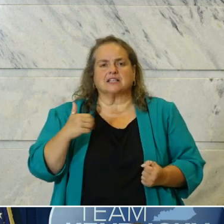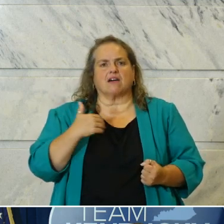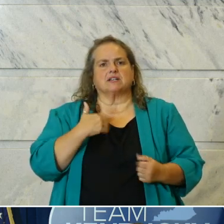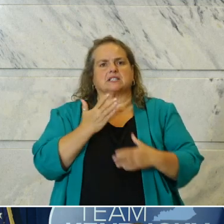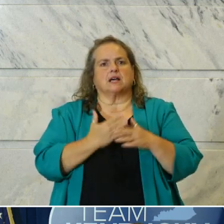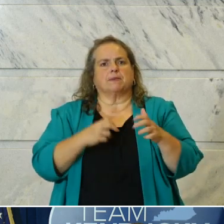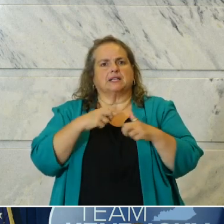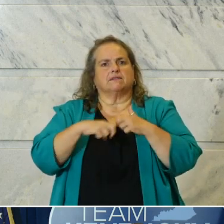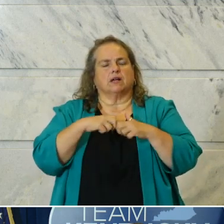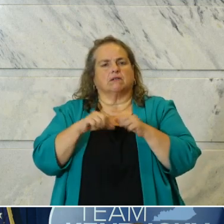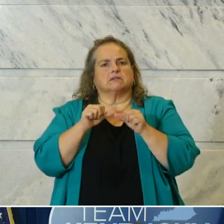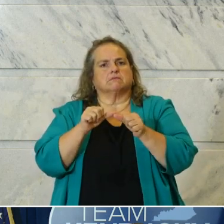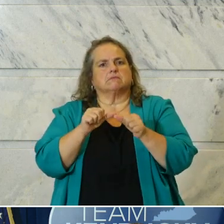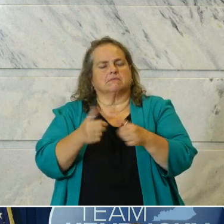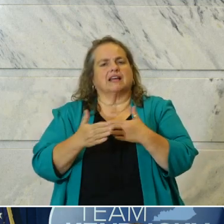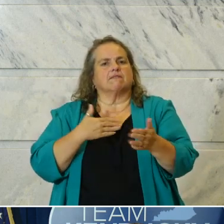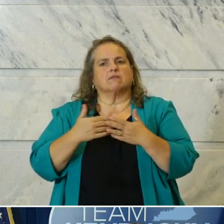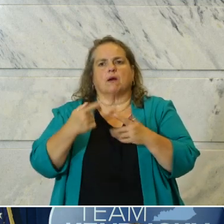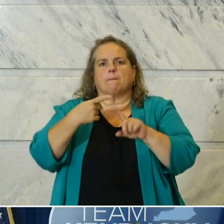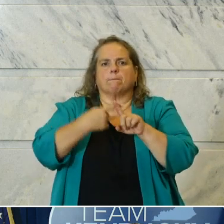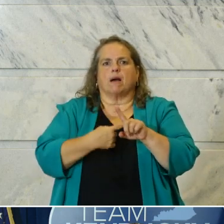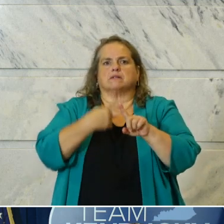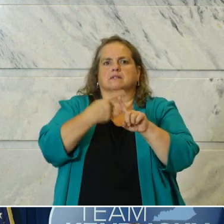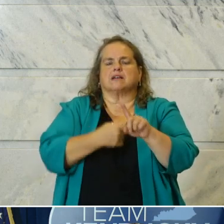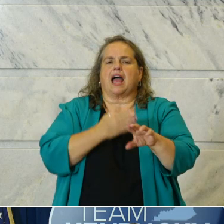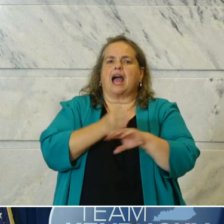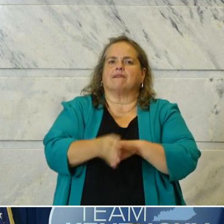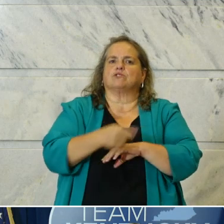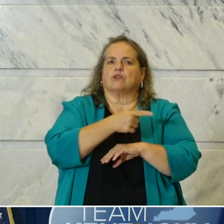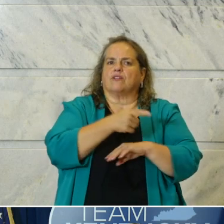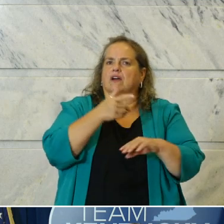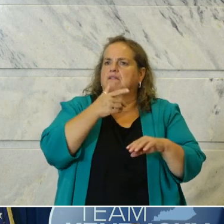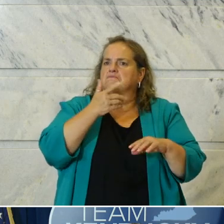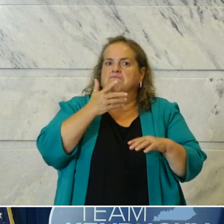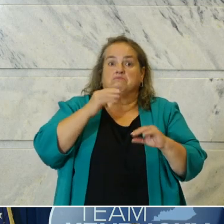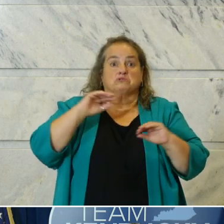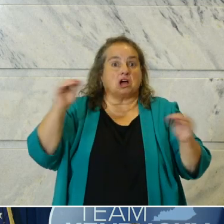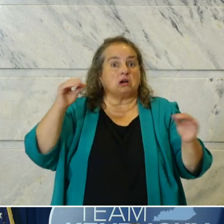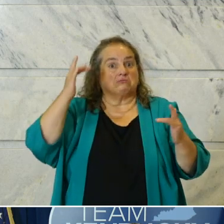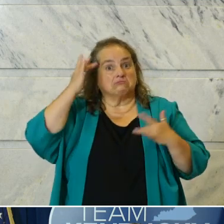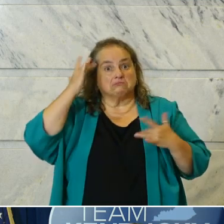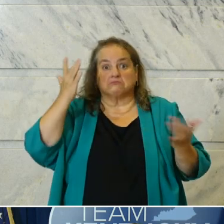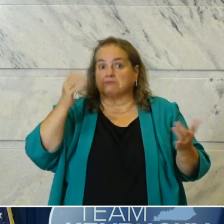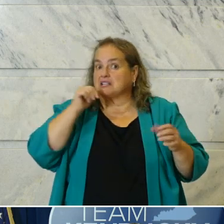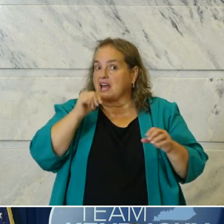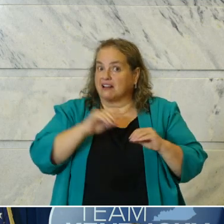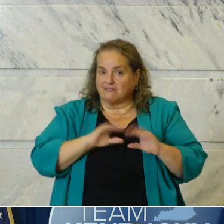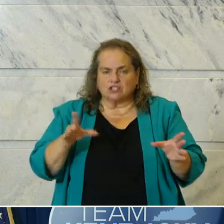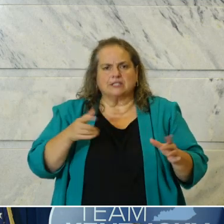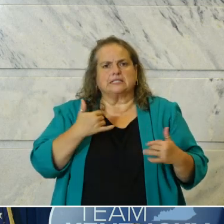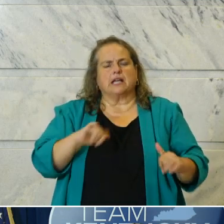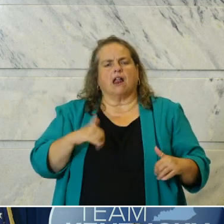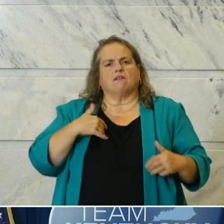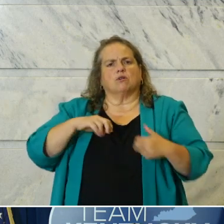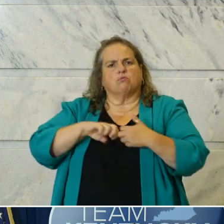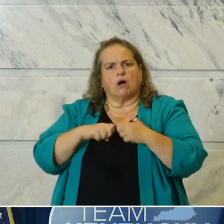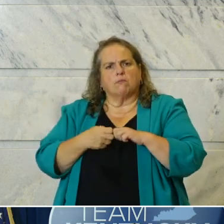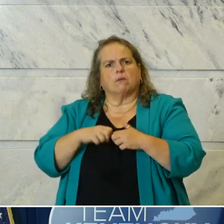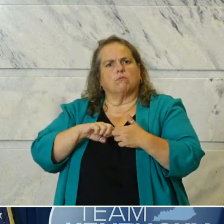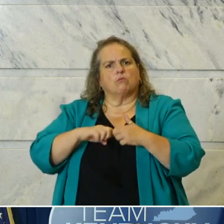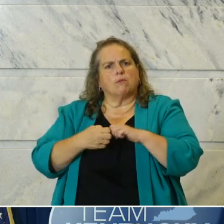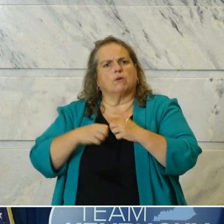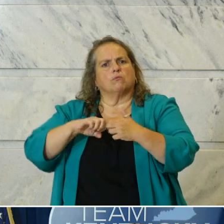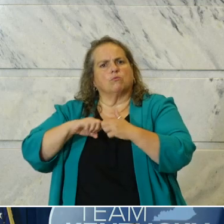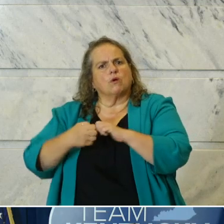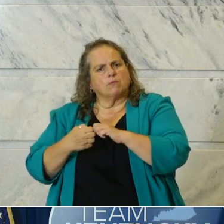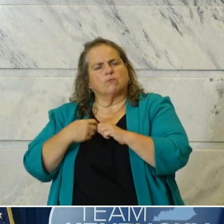difficulties persist even months after they are no longer infectious and after they've tested negative.